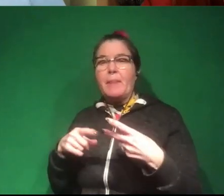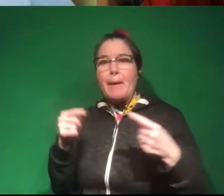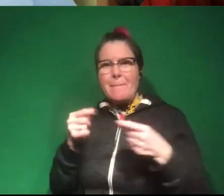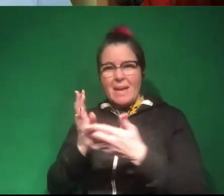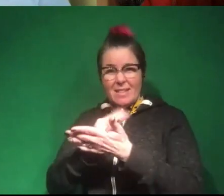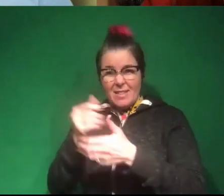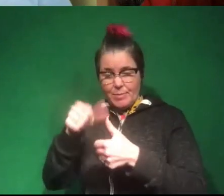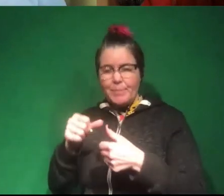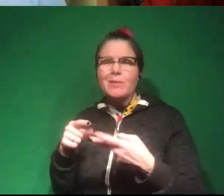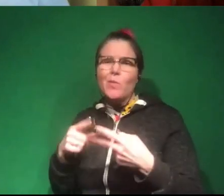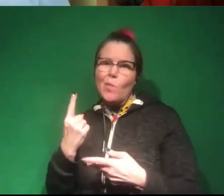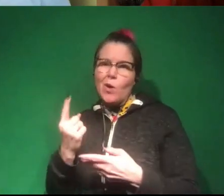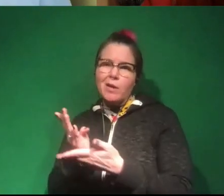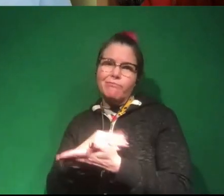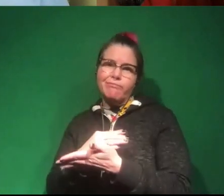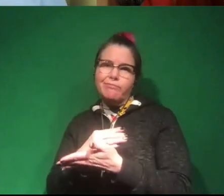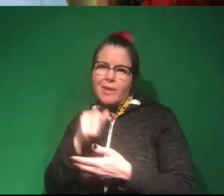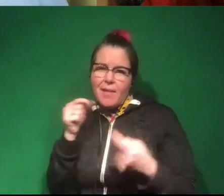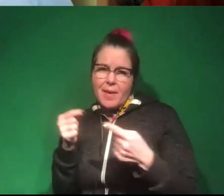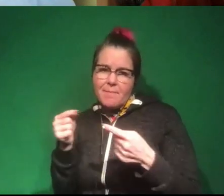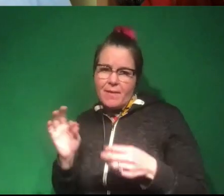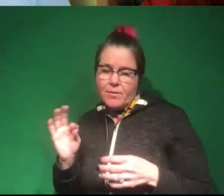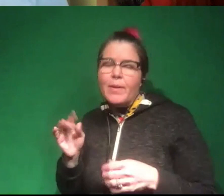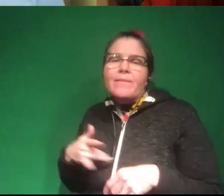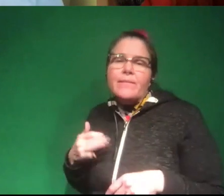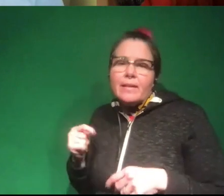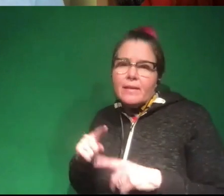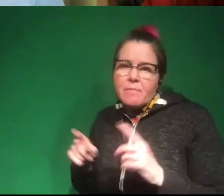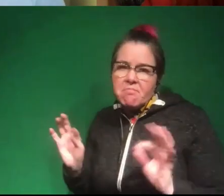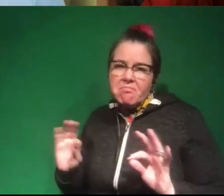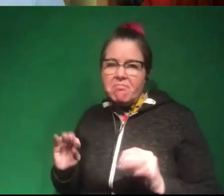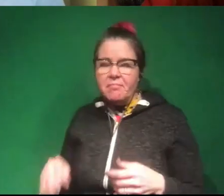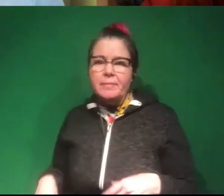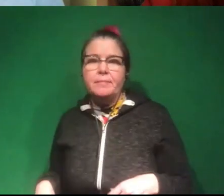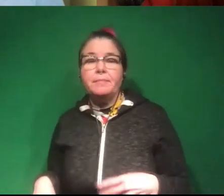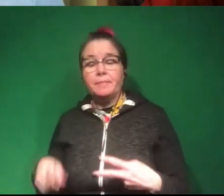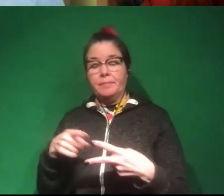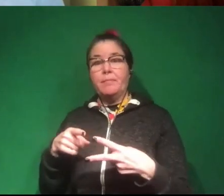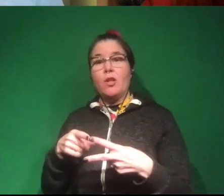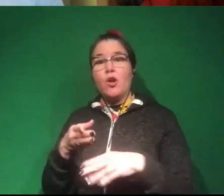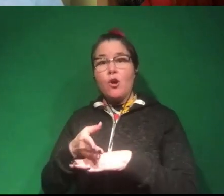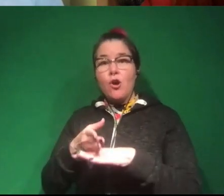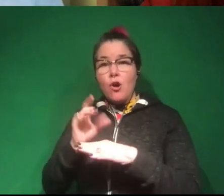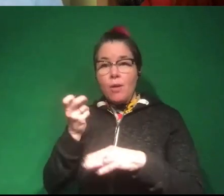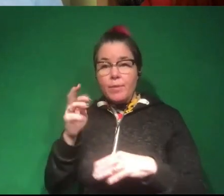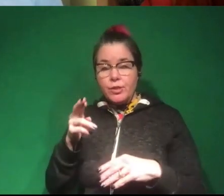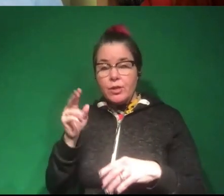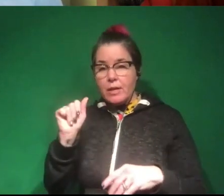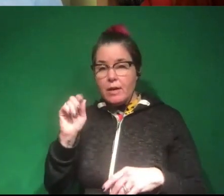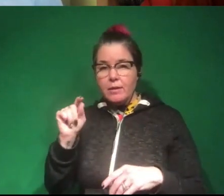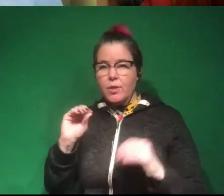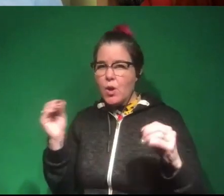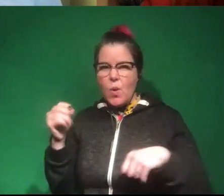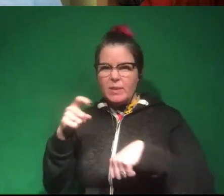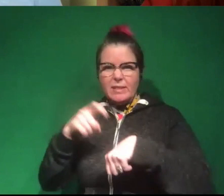bad. It wasn't that painful, but I definitely felt it. Mhm. The carpenter ants, they don't have a sting